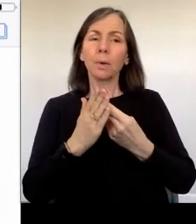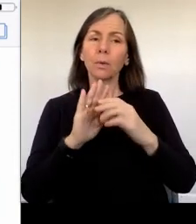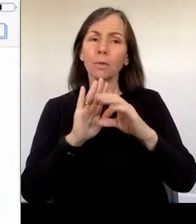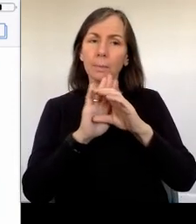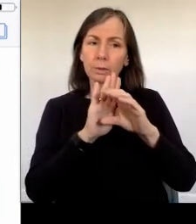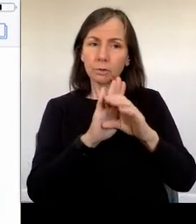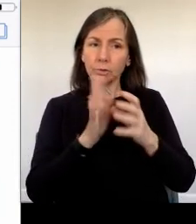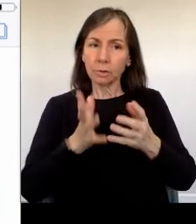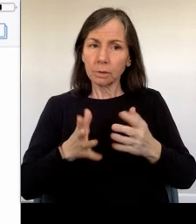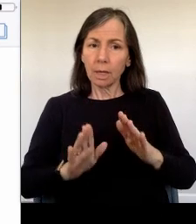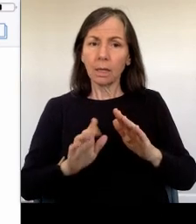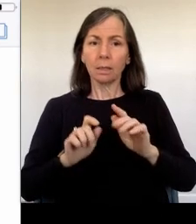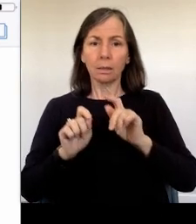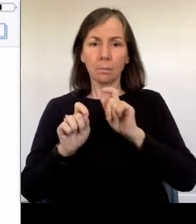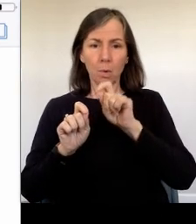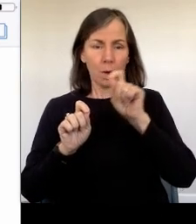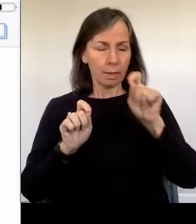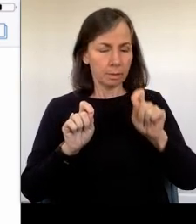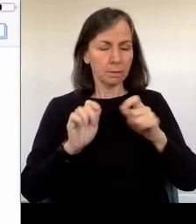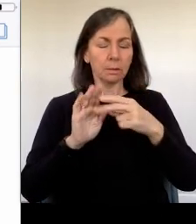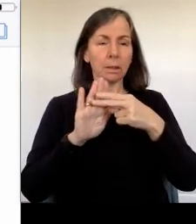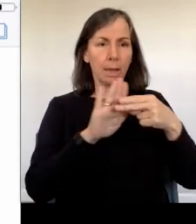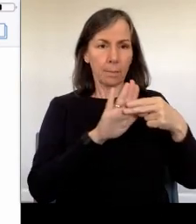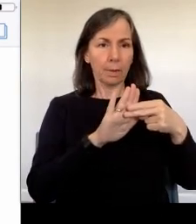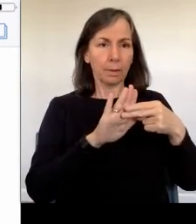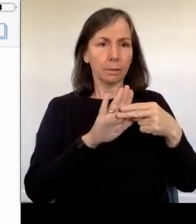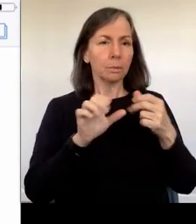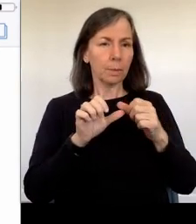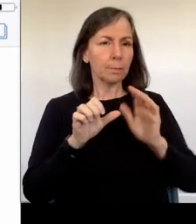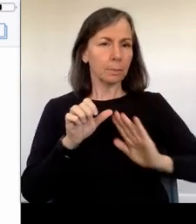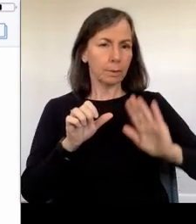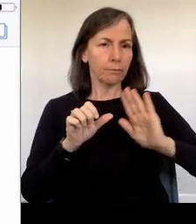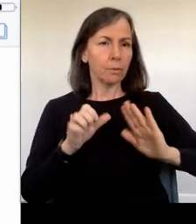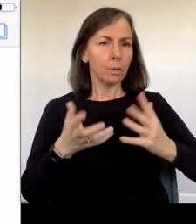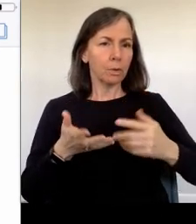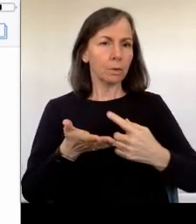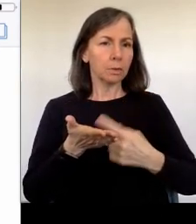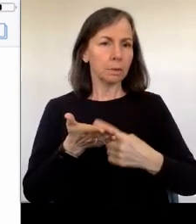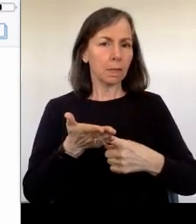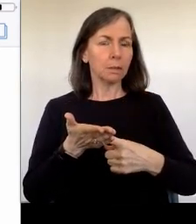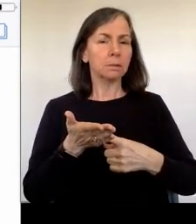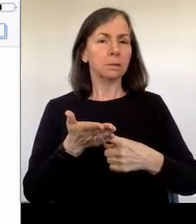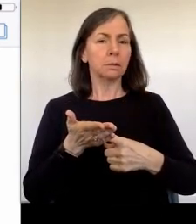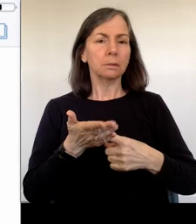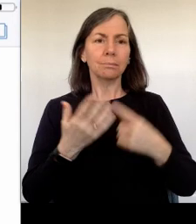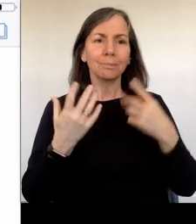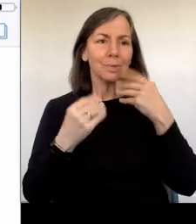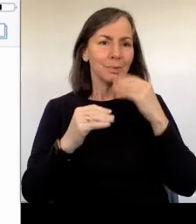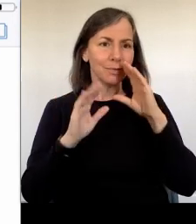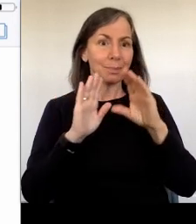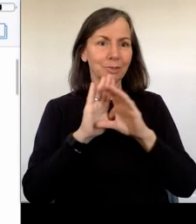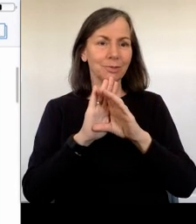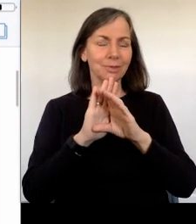labeled. So remember last time we were talking, you had made these beautiful pictures.